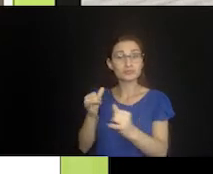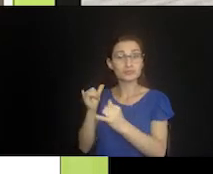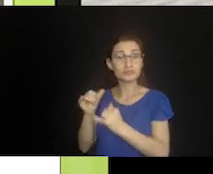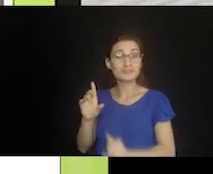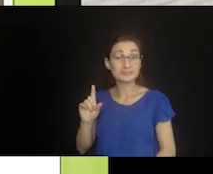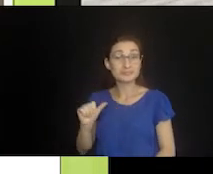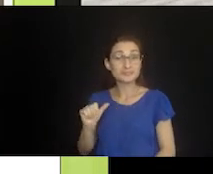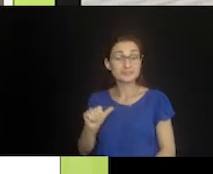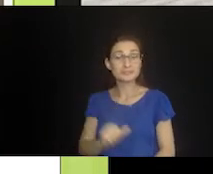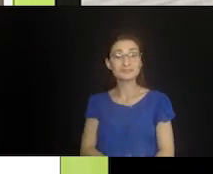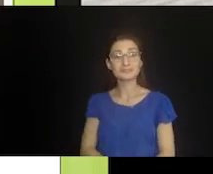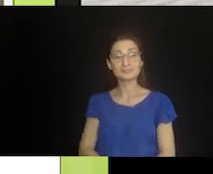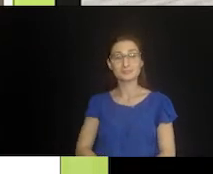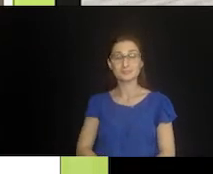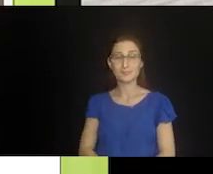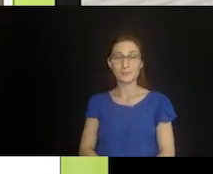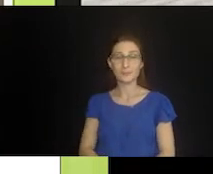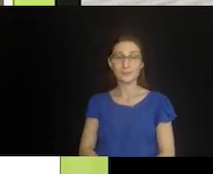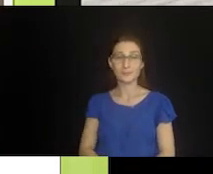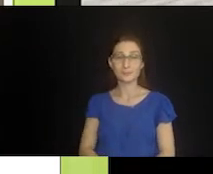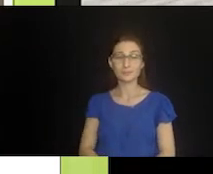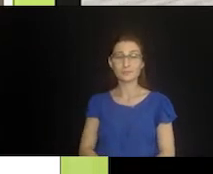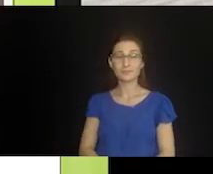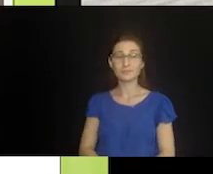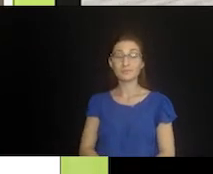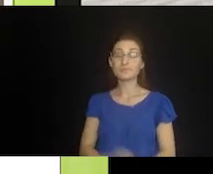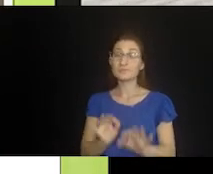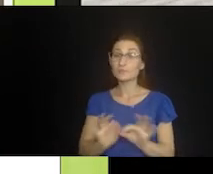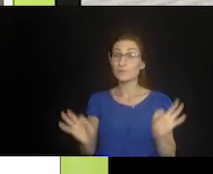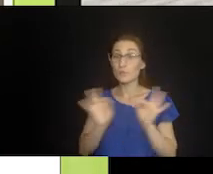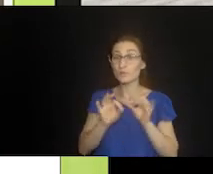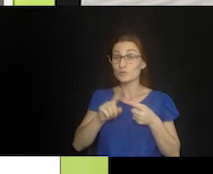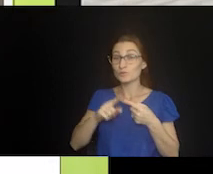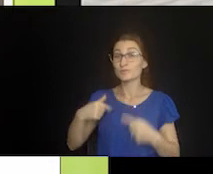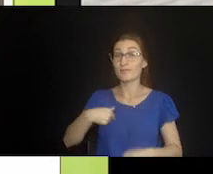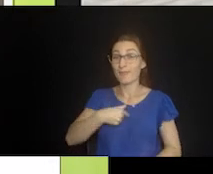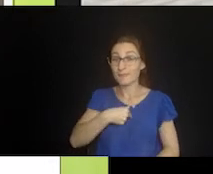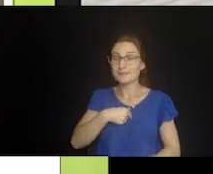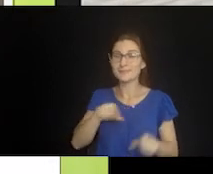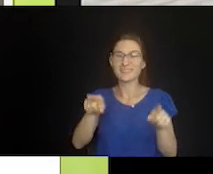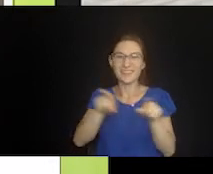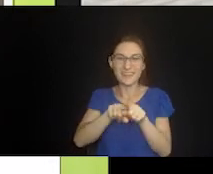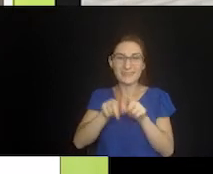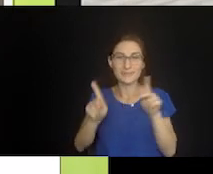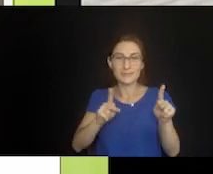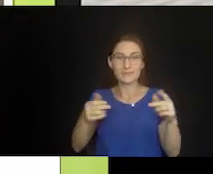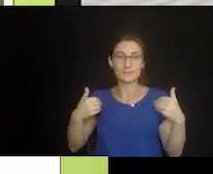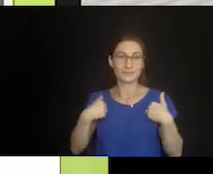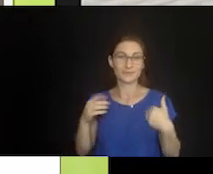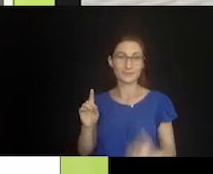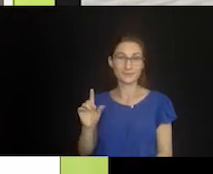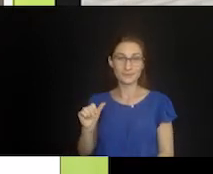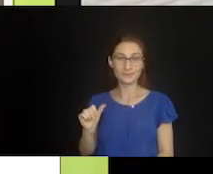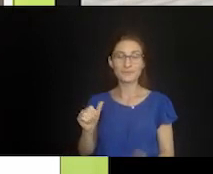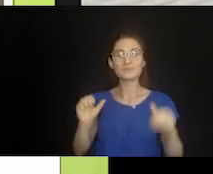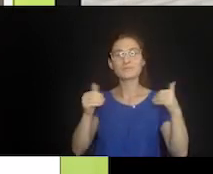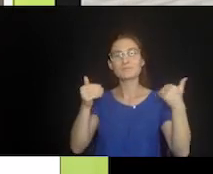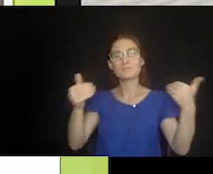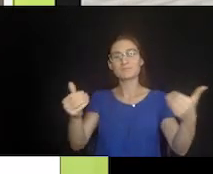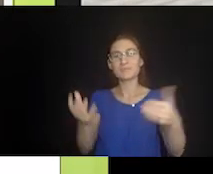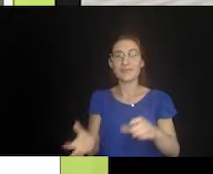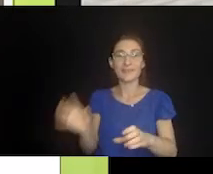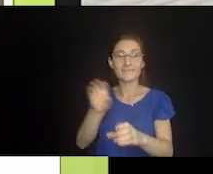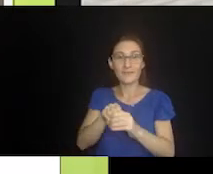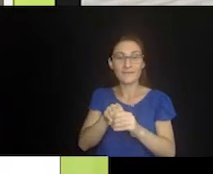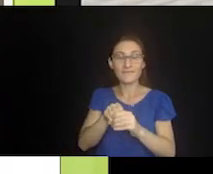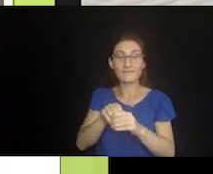on issues that are important to us as people with disabilities that